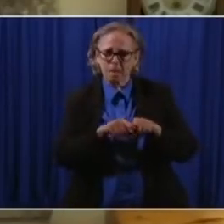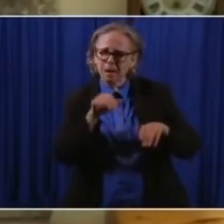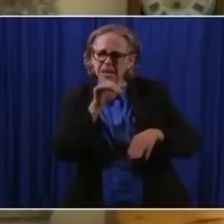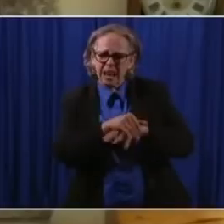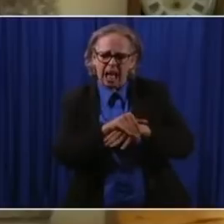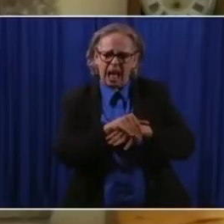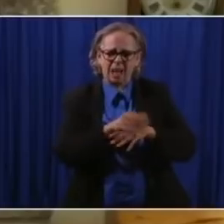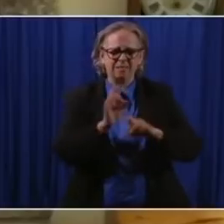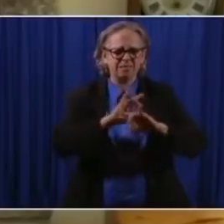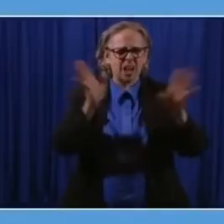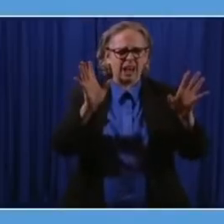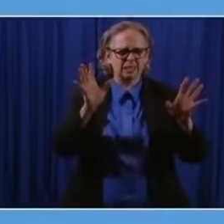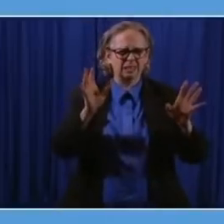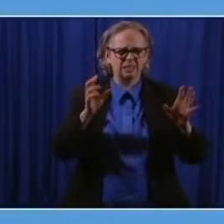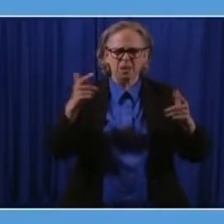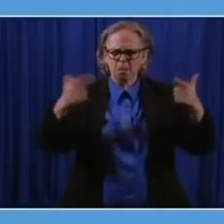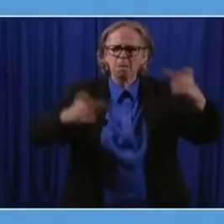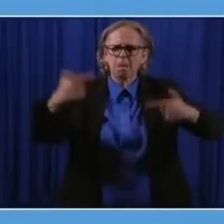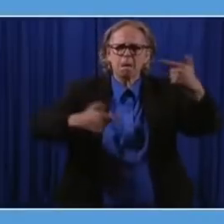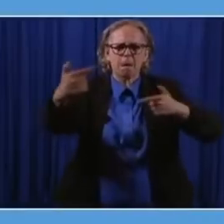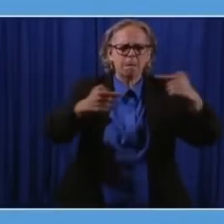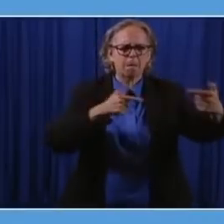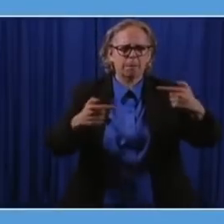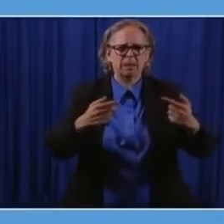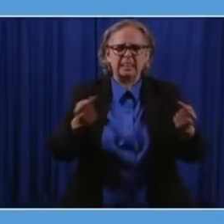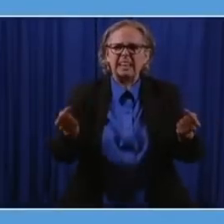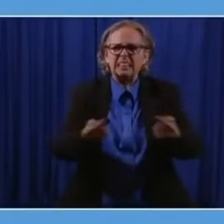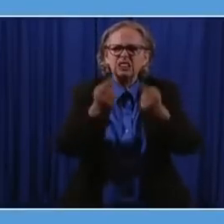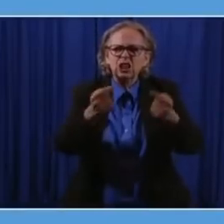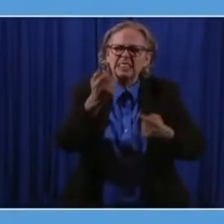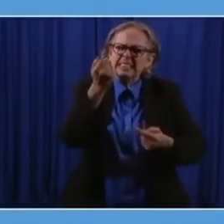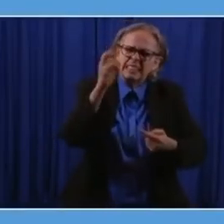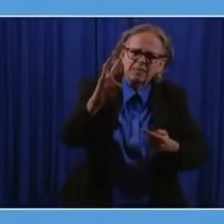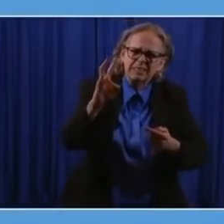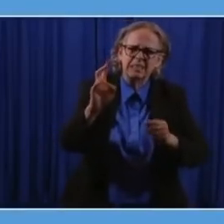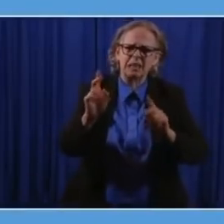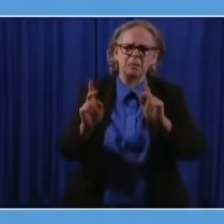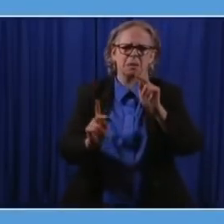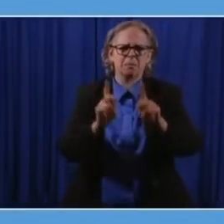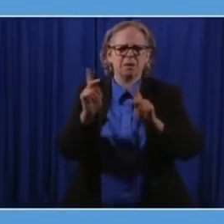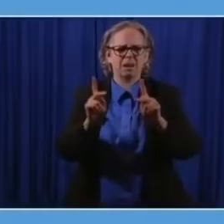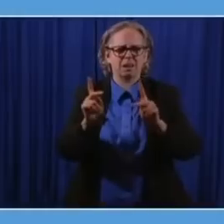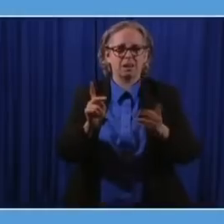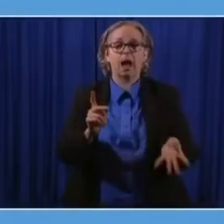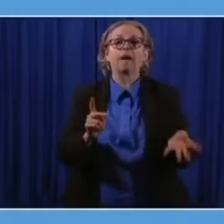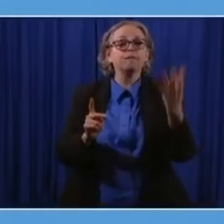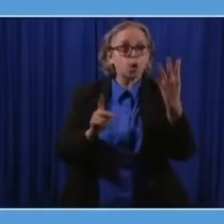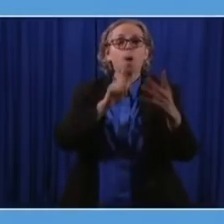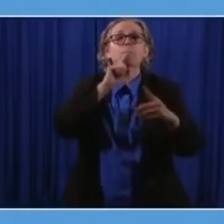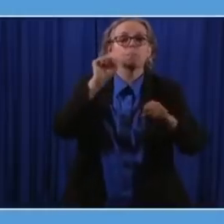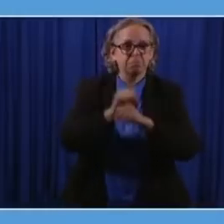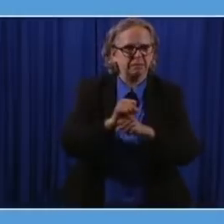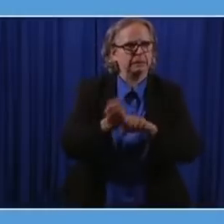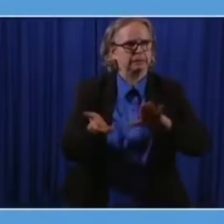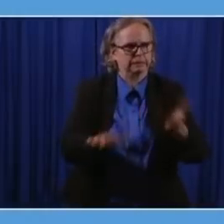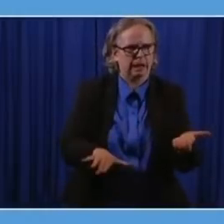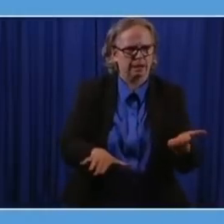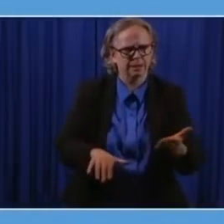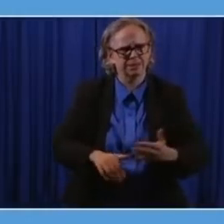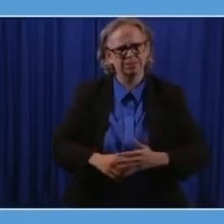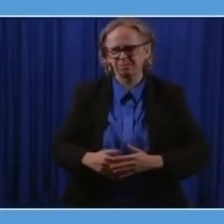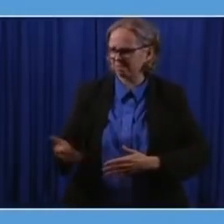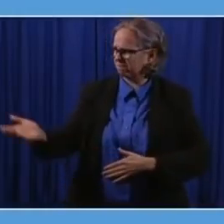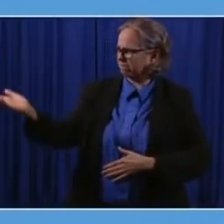shootings injure 17. Police ID 4 killed. This is in reference